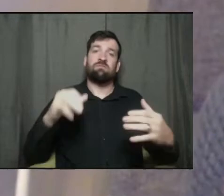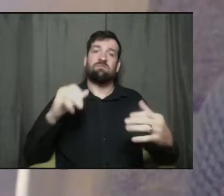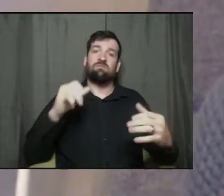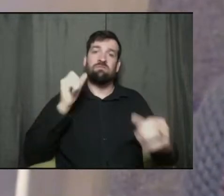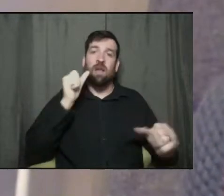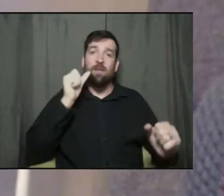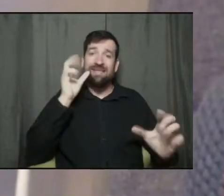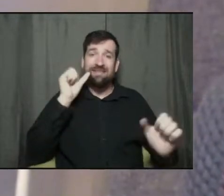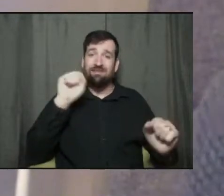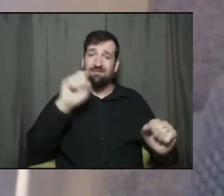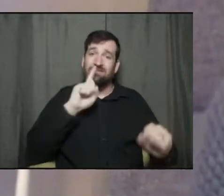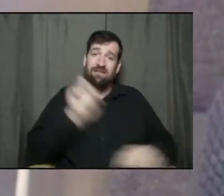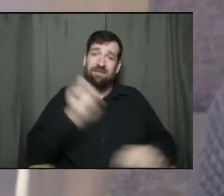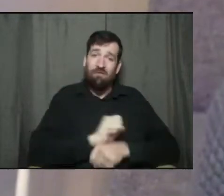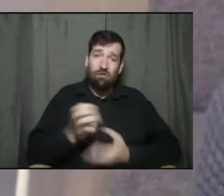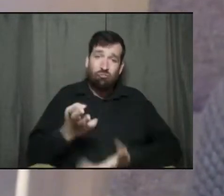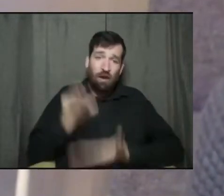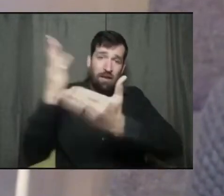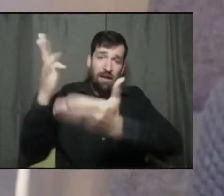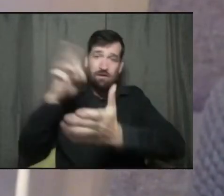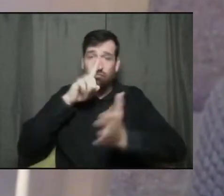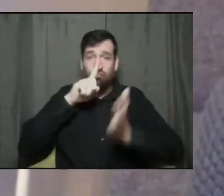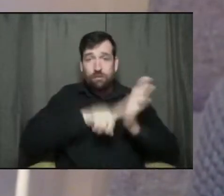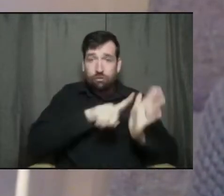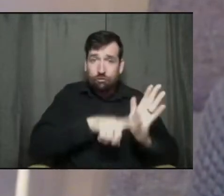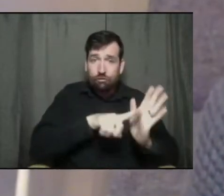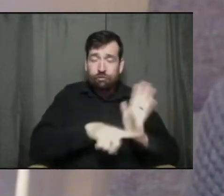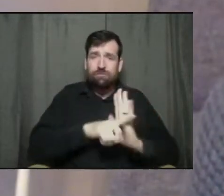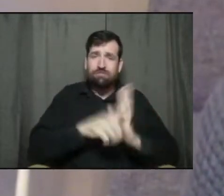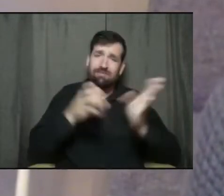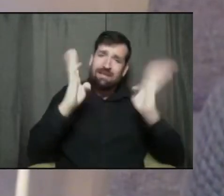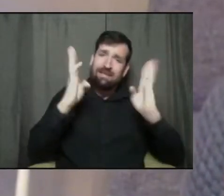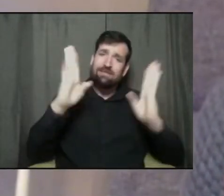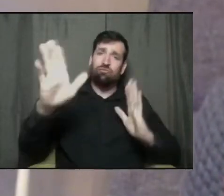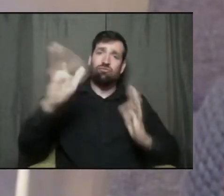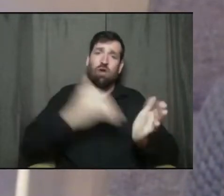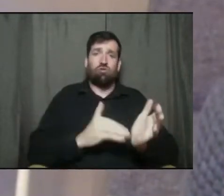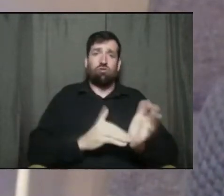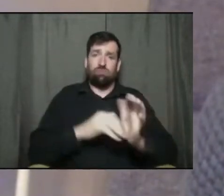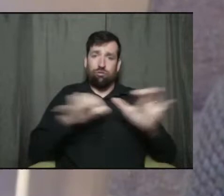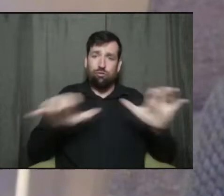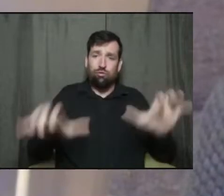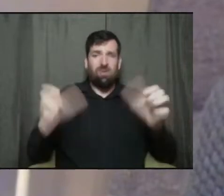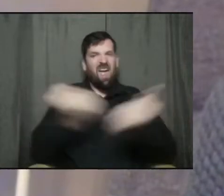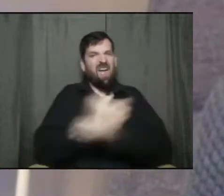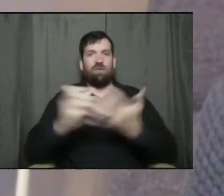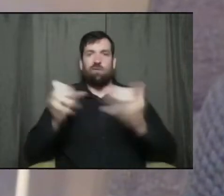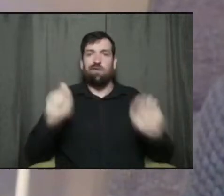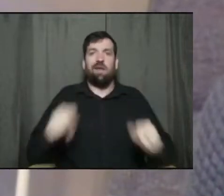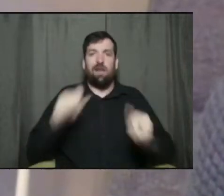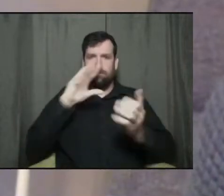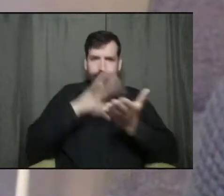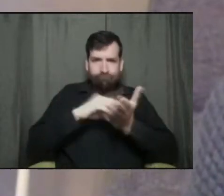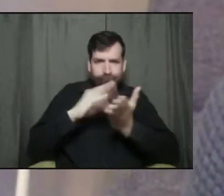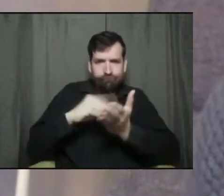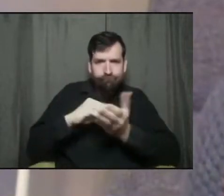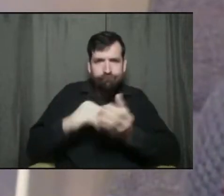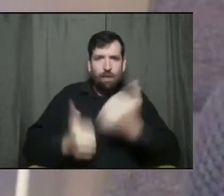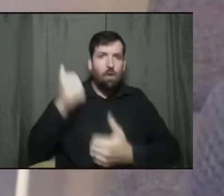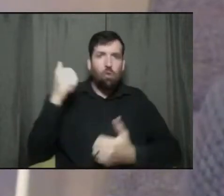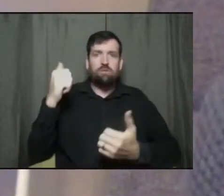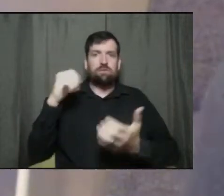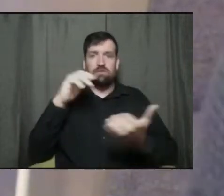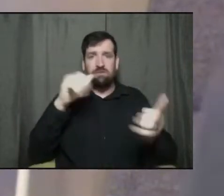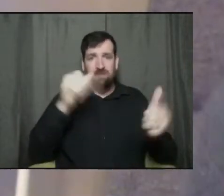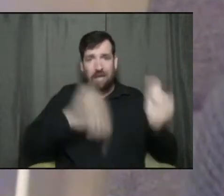definitely recommend doing your research, listening to your doctors, doing everything you can to learn the most about science, and because it could